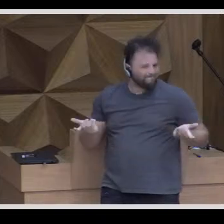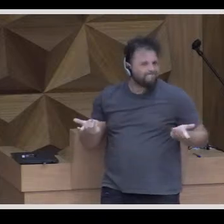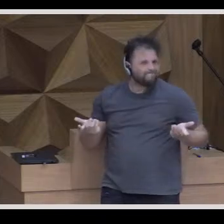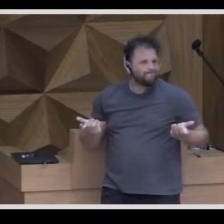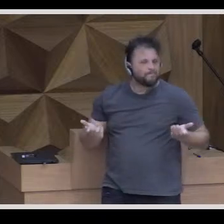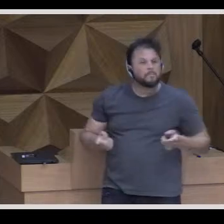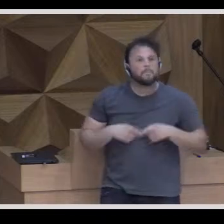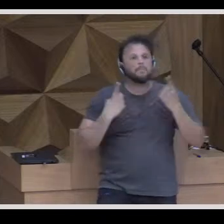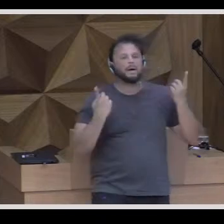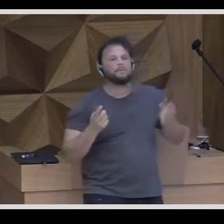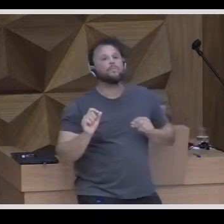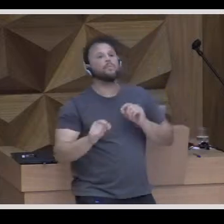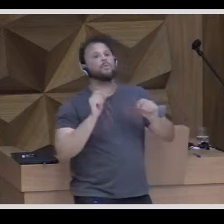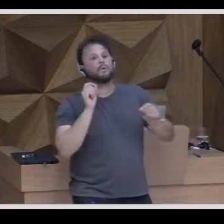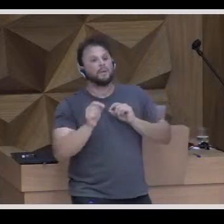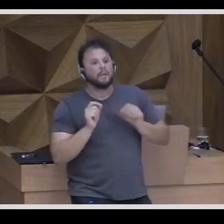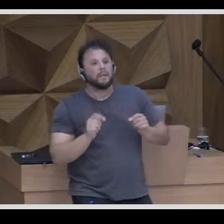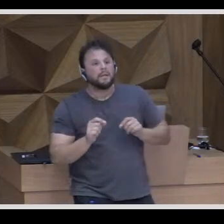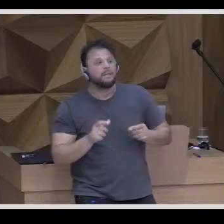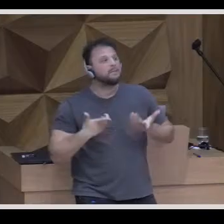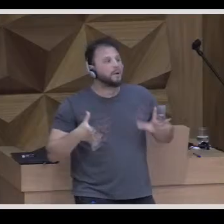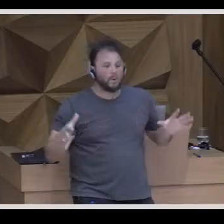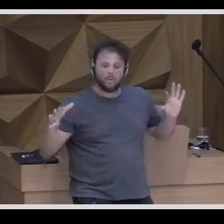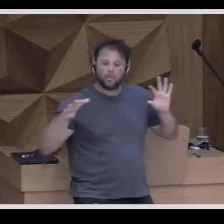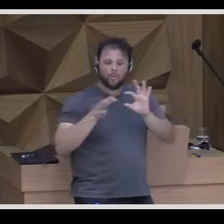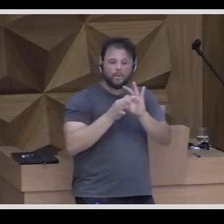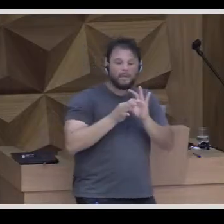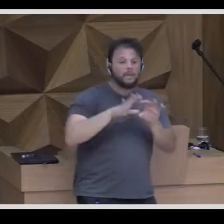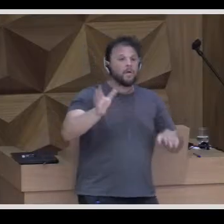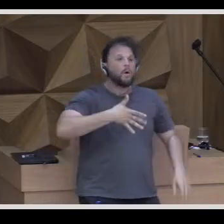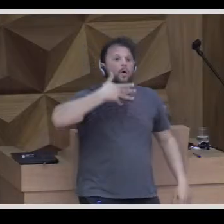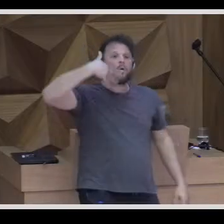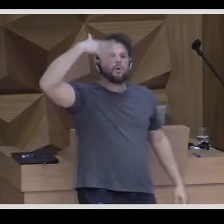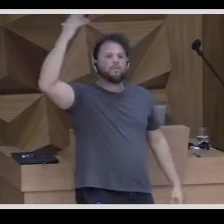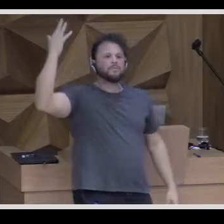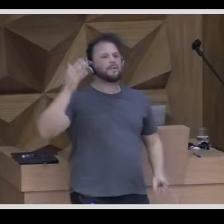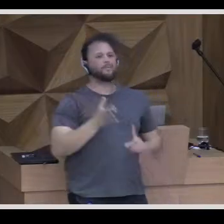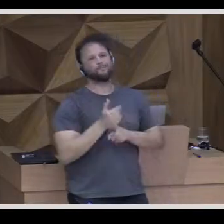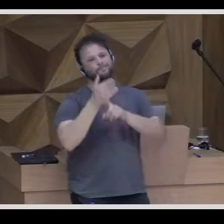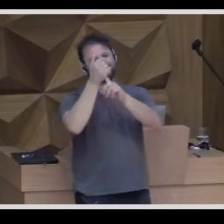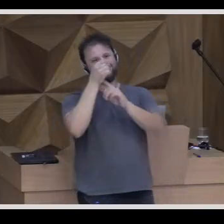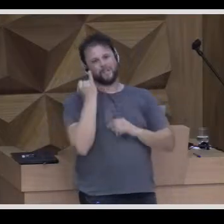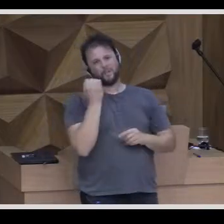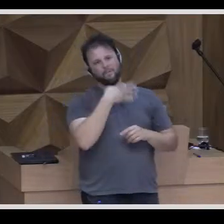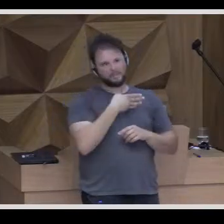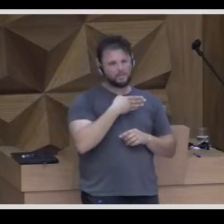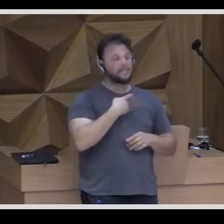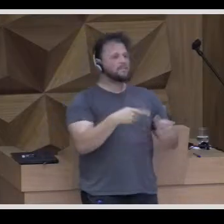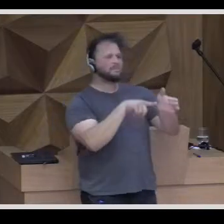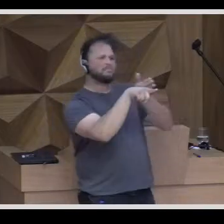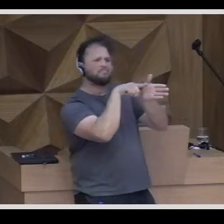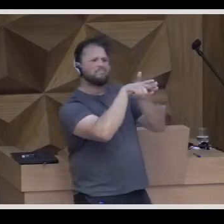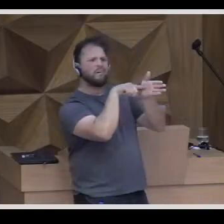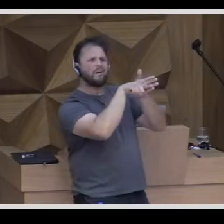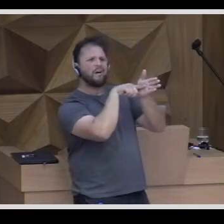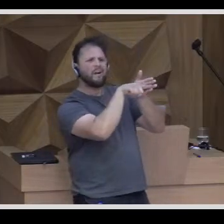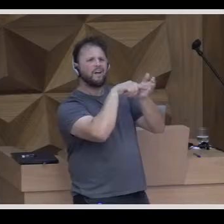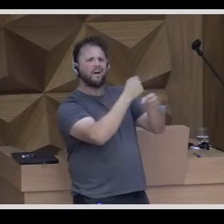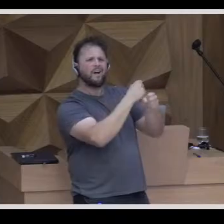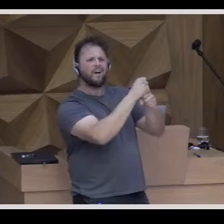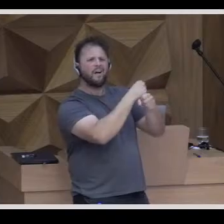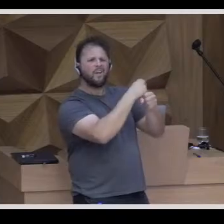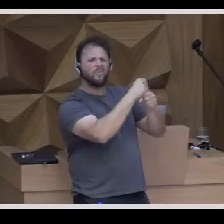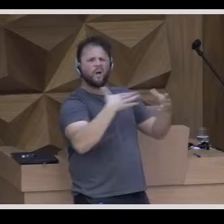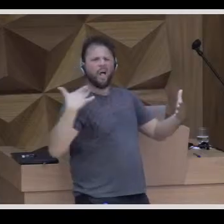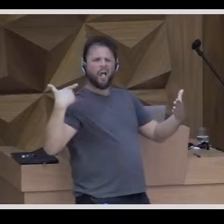Again, this is related to the speed of technical innovation. If I want to run a long-term study, probably within 6 months, at least some,